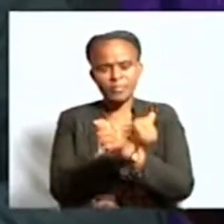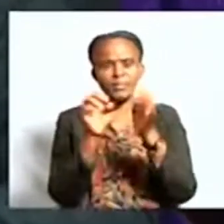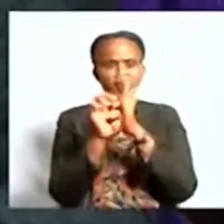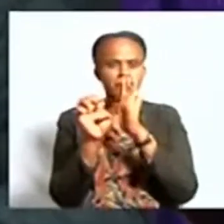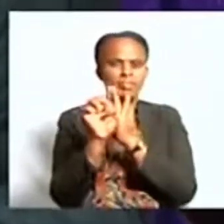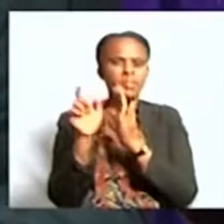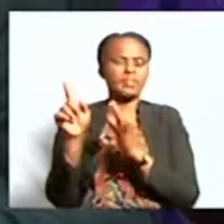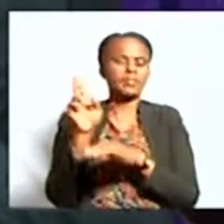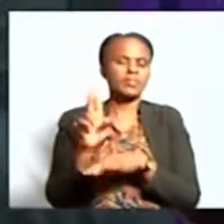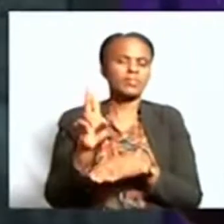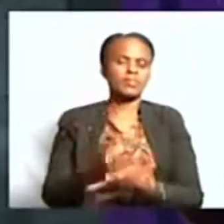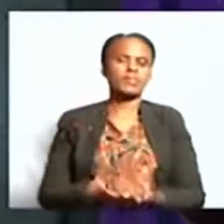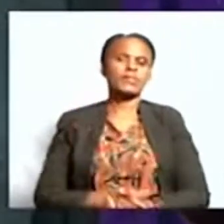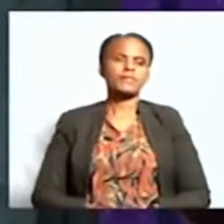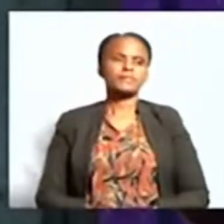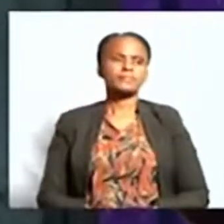use.